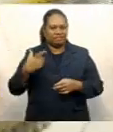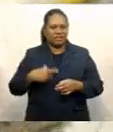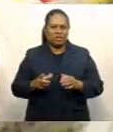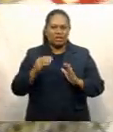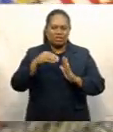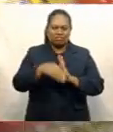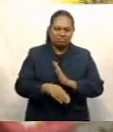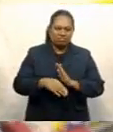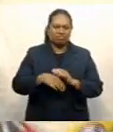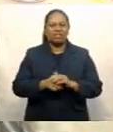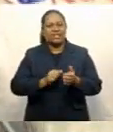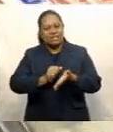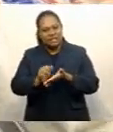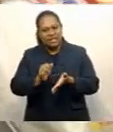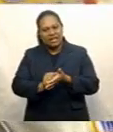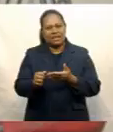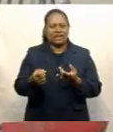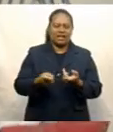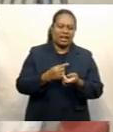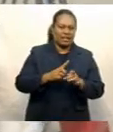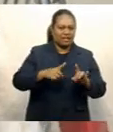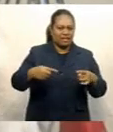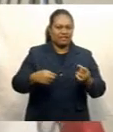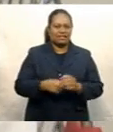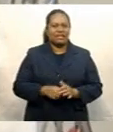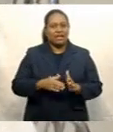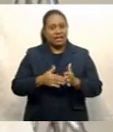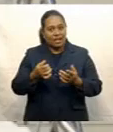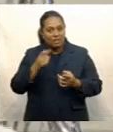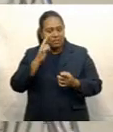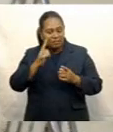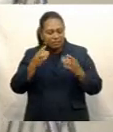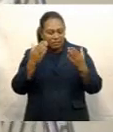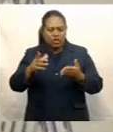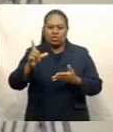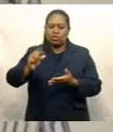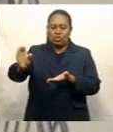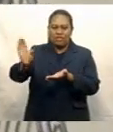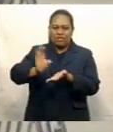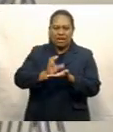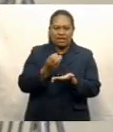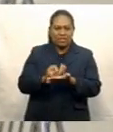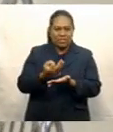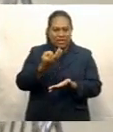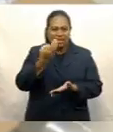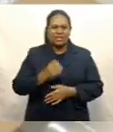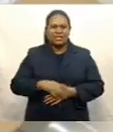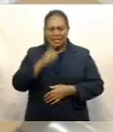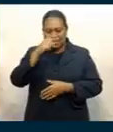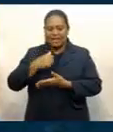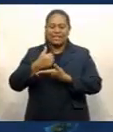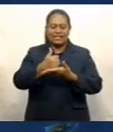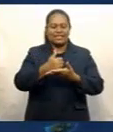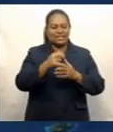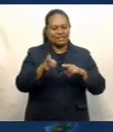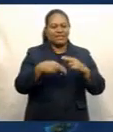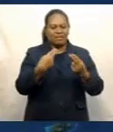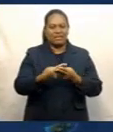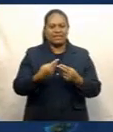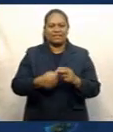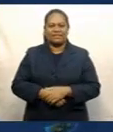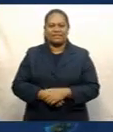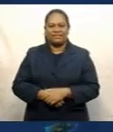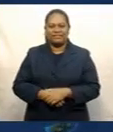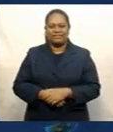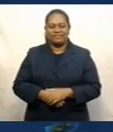with the restrictions put in place. She says the platform aims to raise funds and assist families with grocery packs. Our goal is